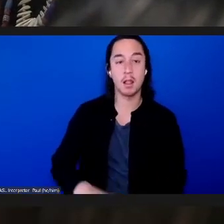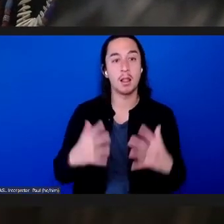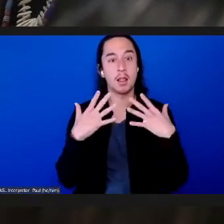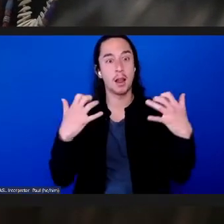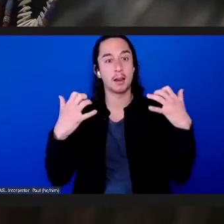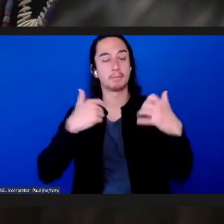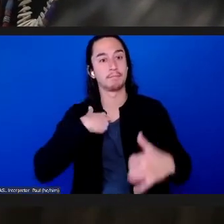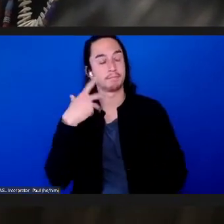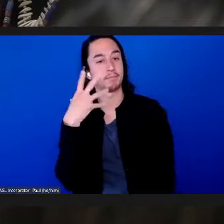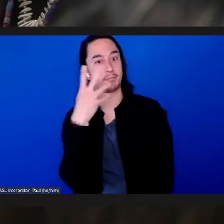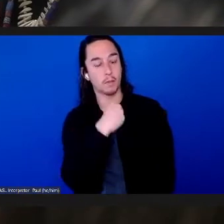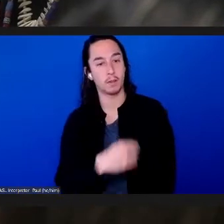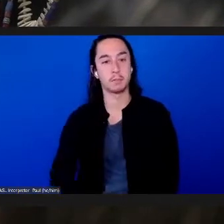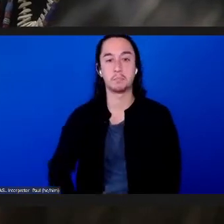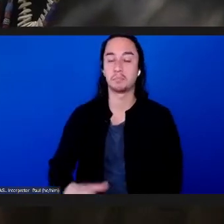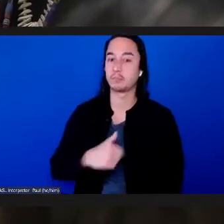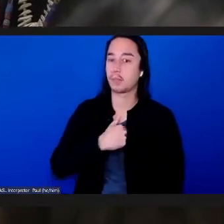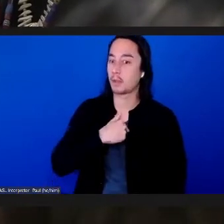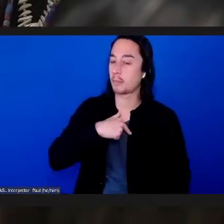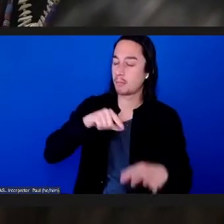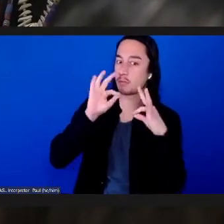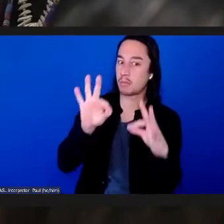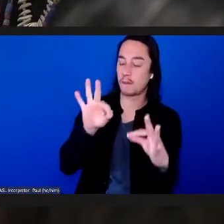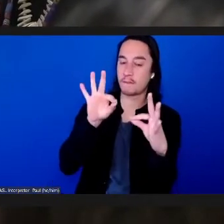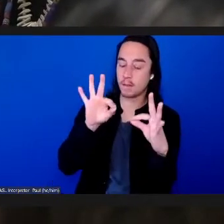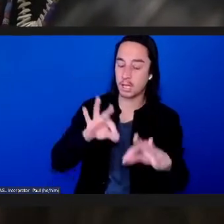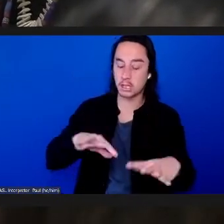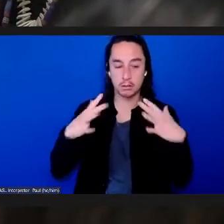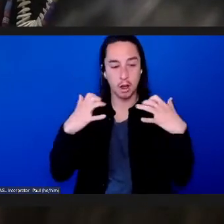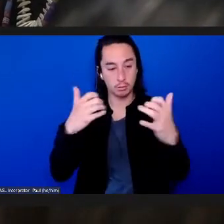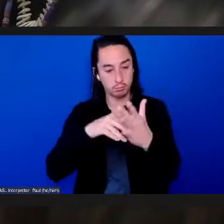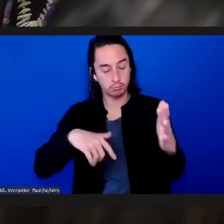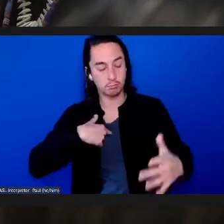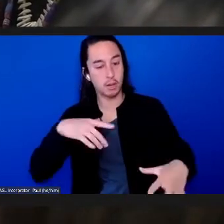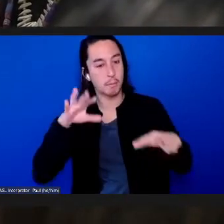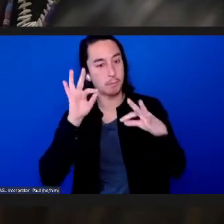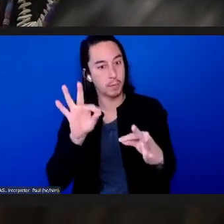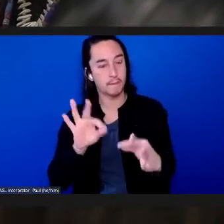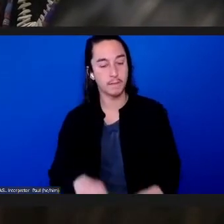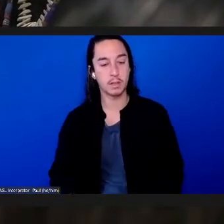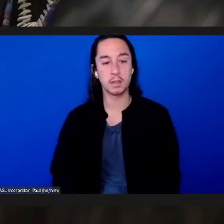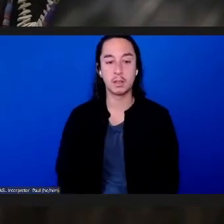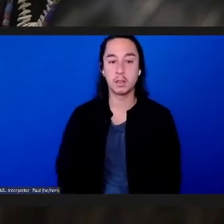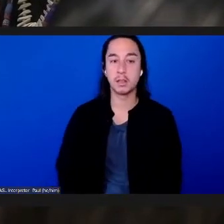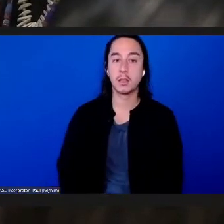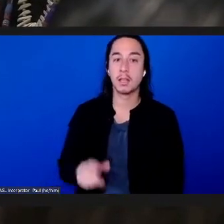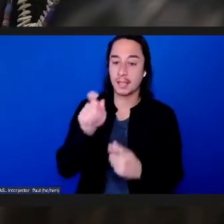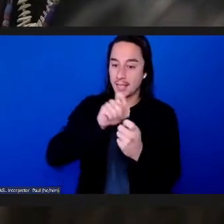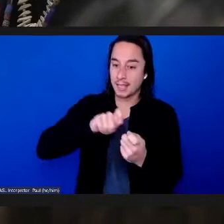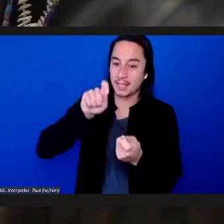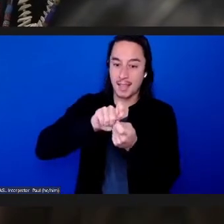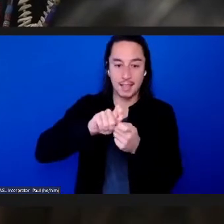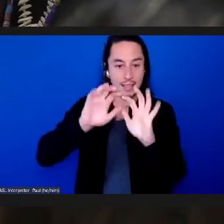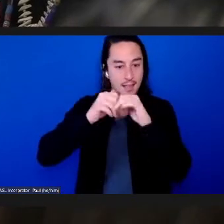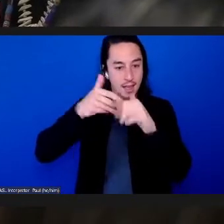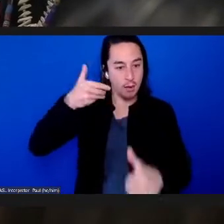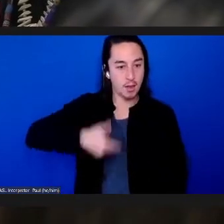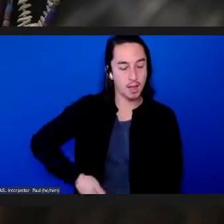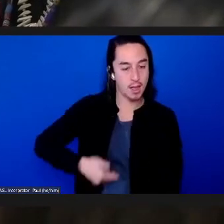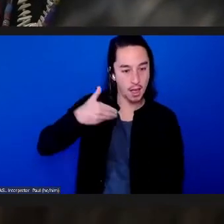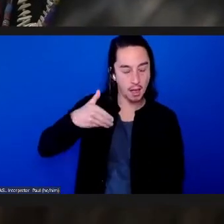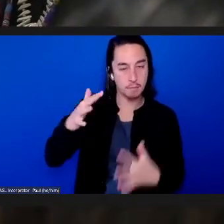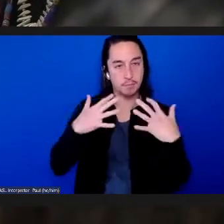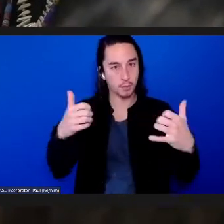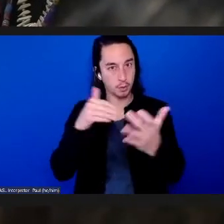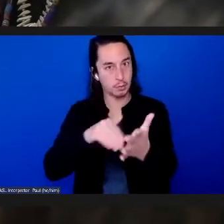beautiful. I am perfect. I am perfect. Exactly as I am.